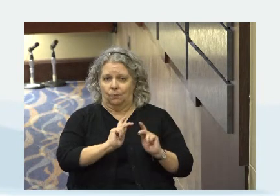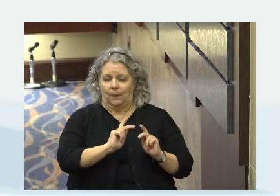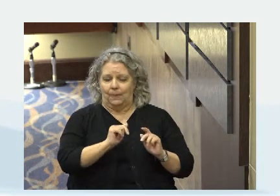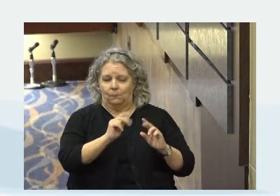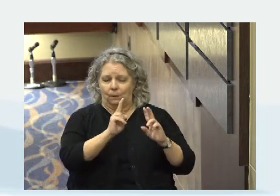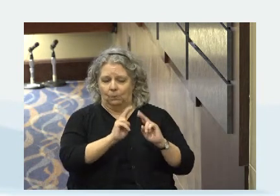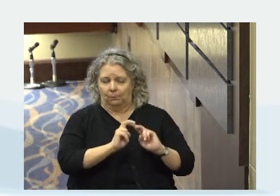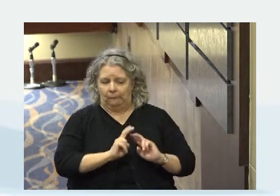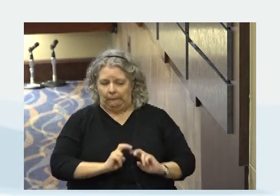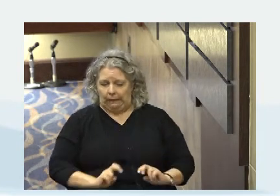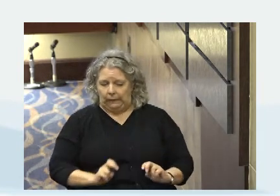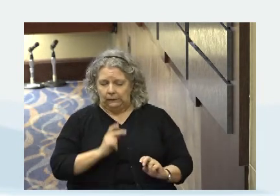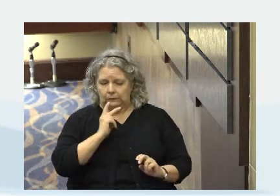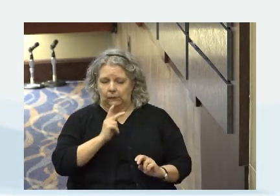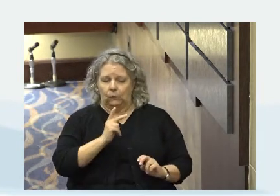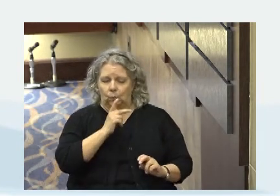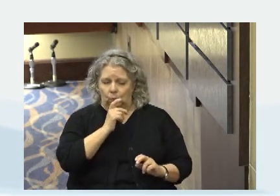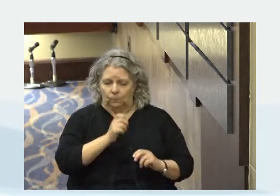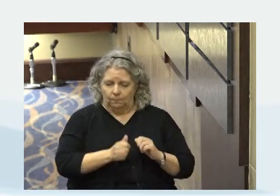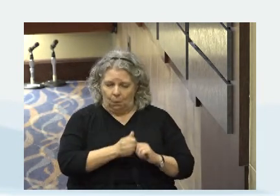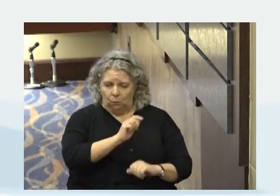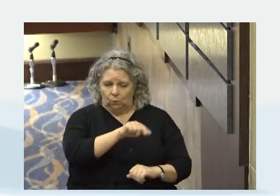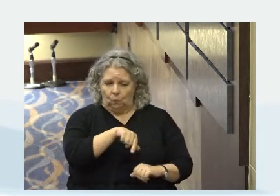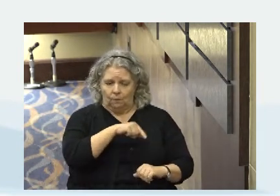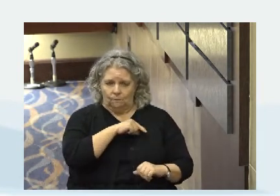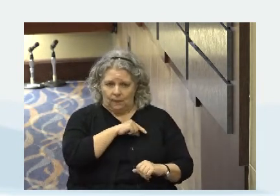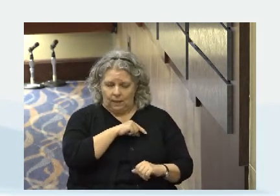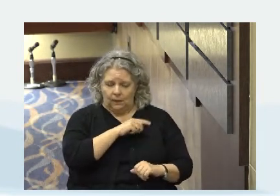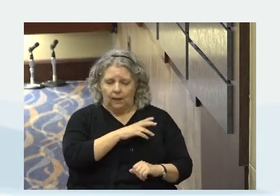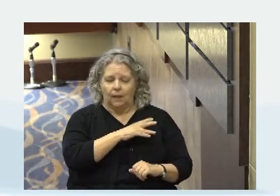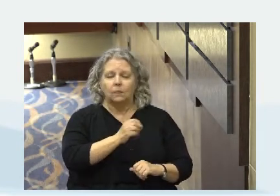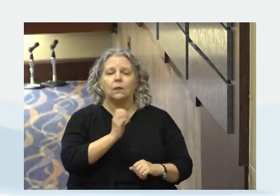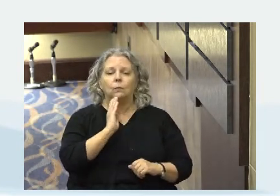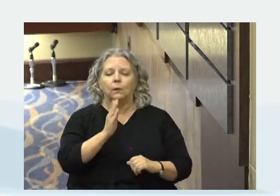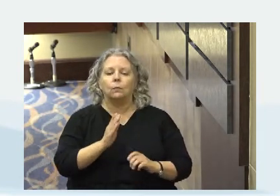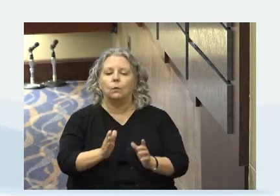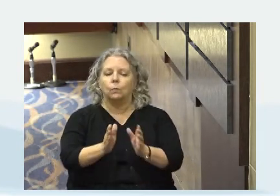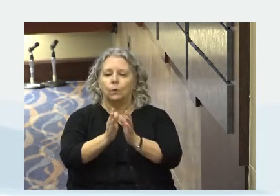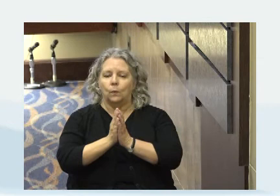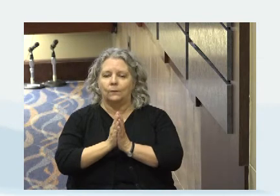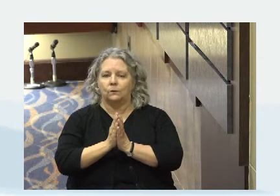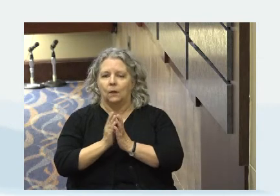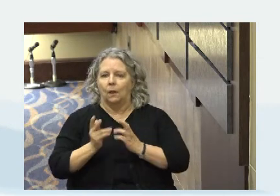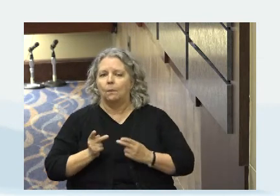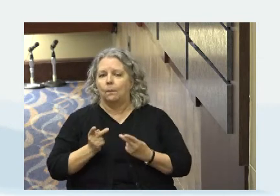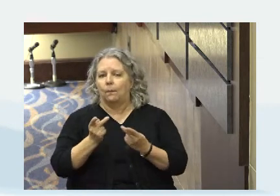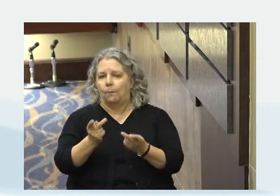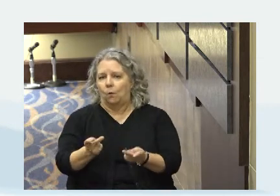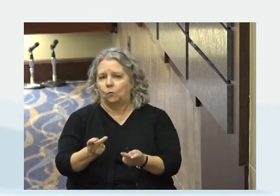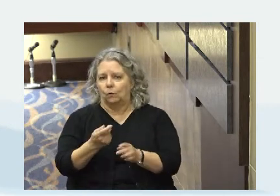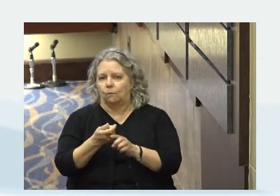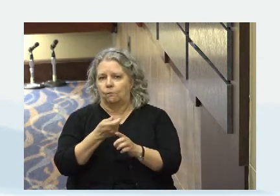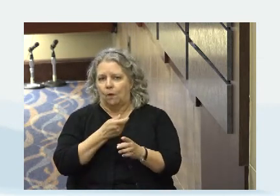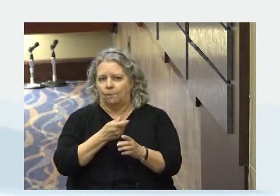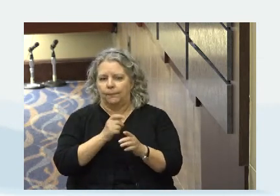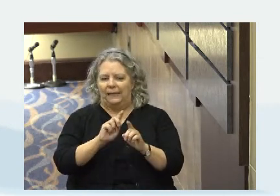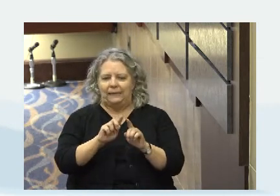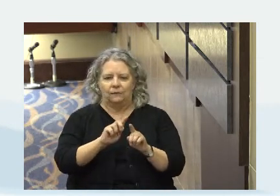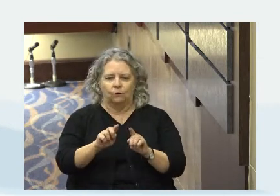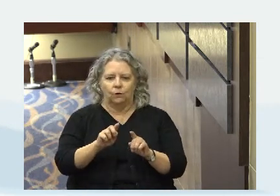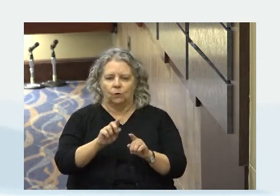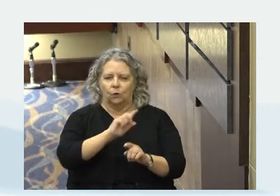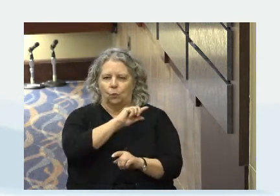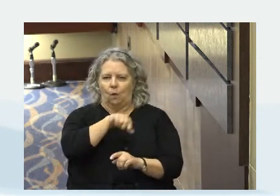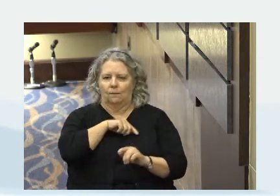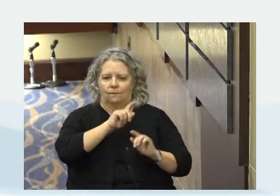most qualified, and then we would turn around and do a request for proposal from a number of qualified teams that